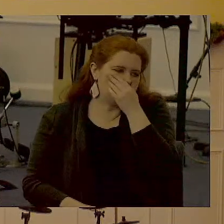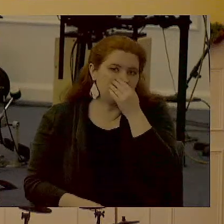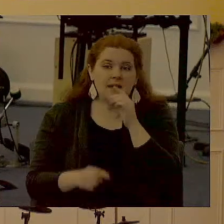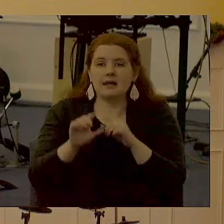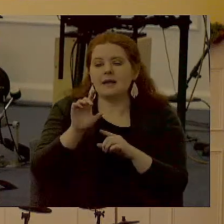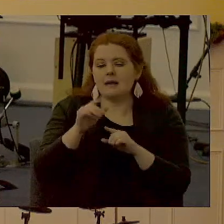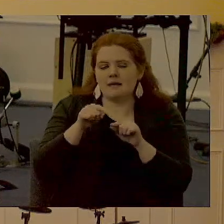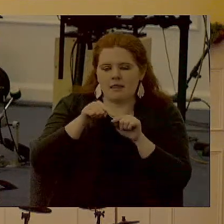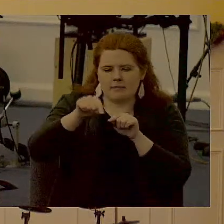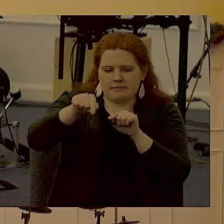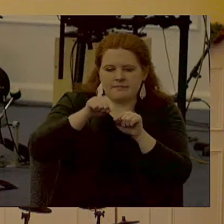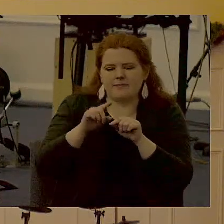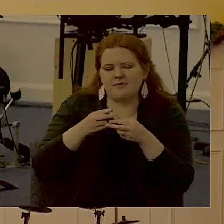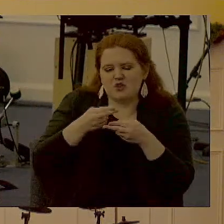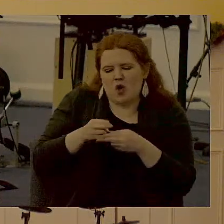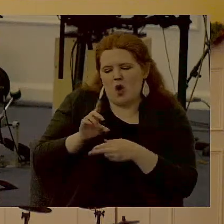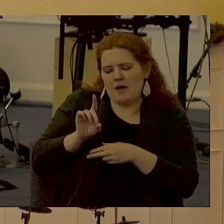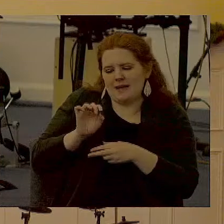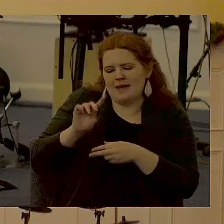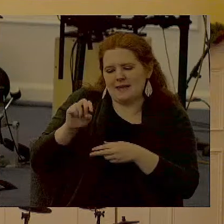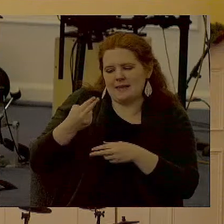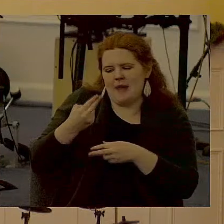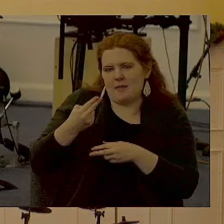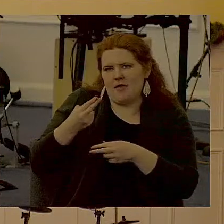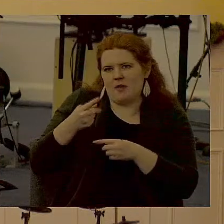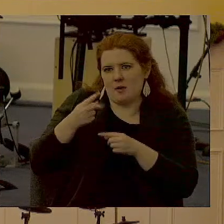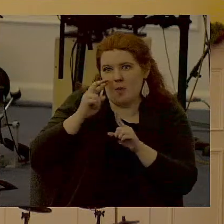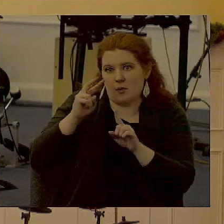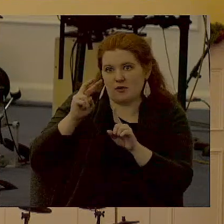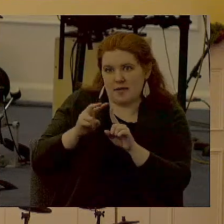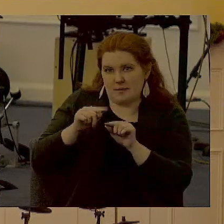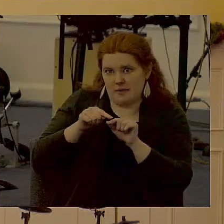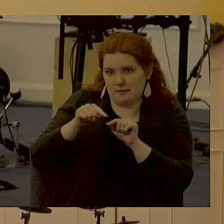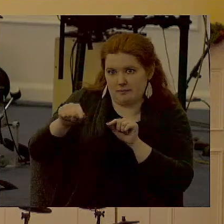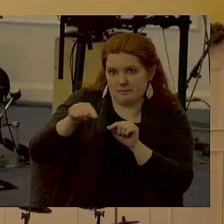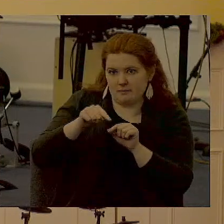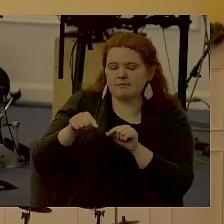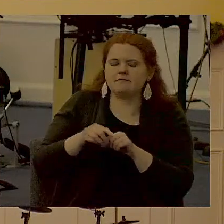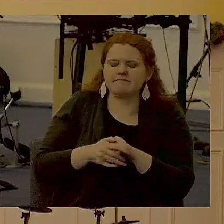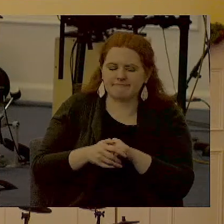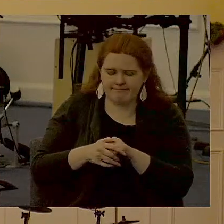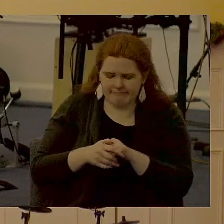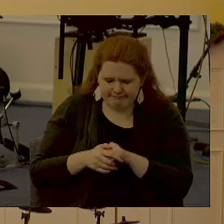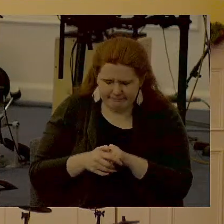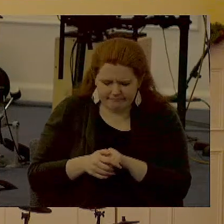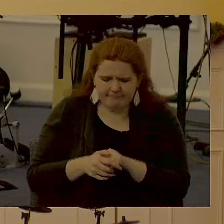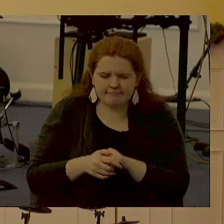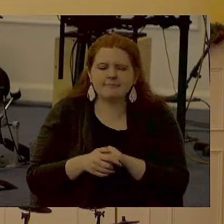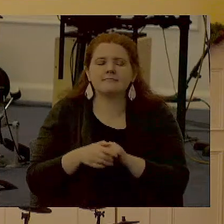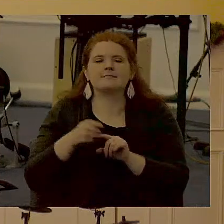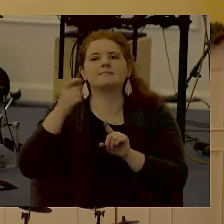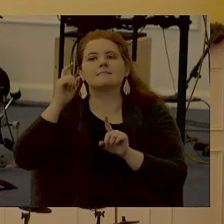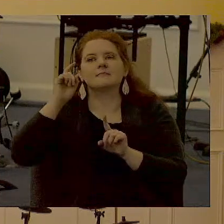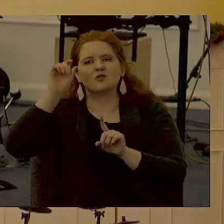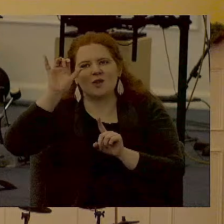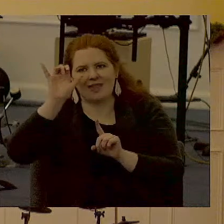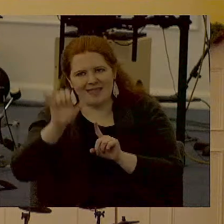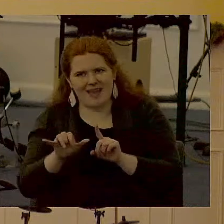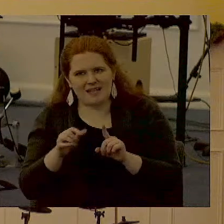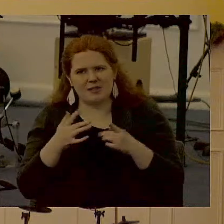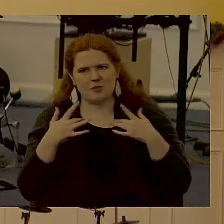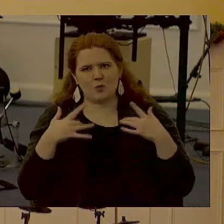depth perception is a magical gift. And that's what's going on in this passage.